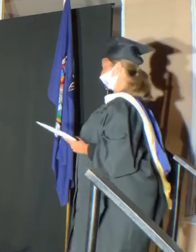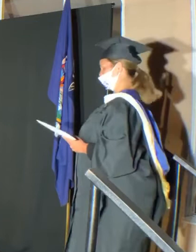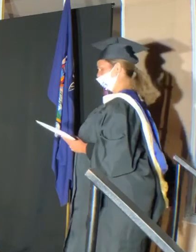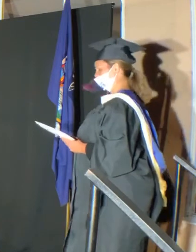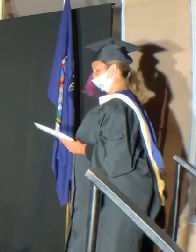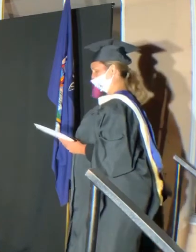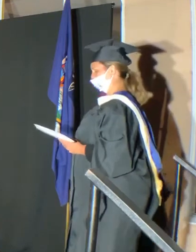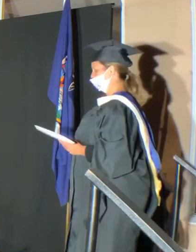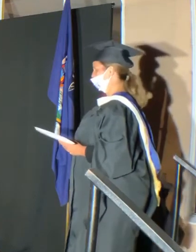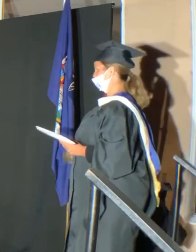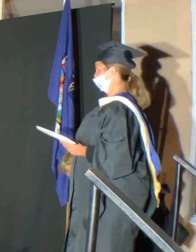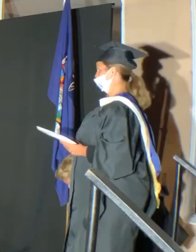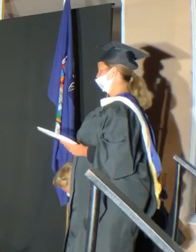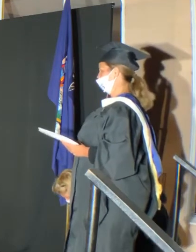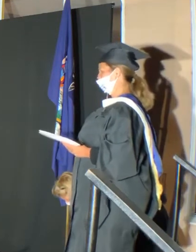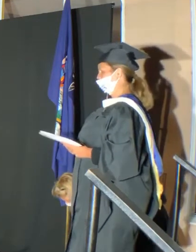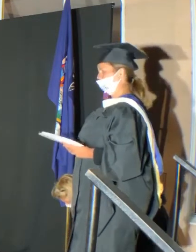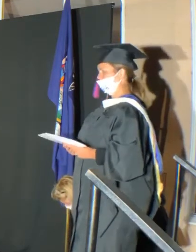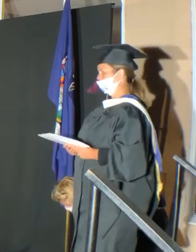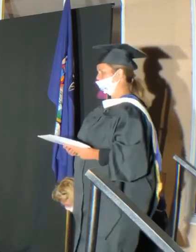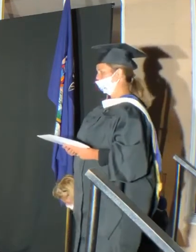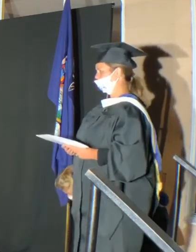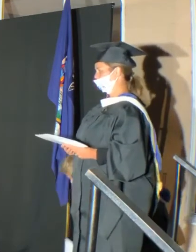Isabella Jean Bartley.